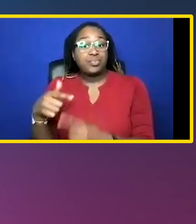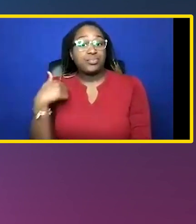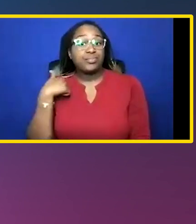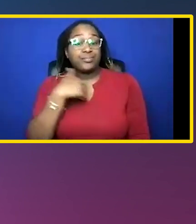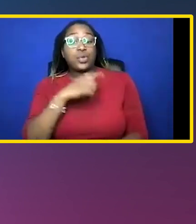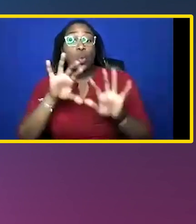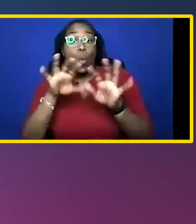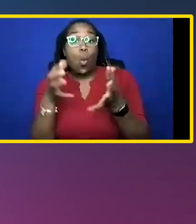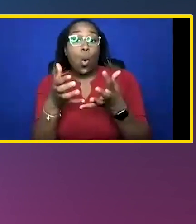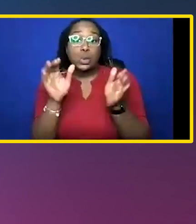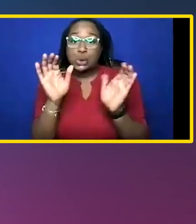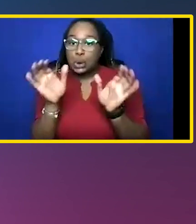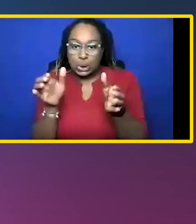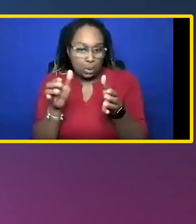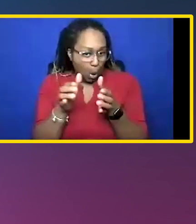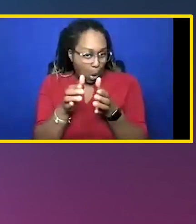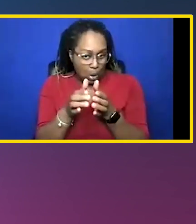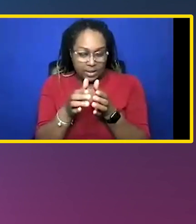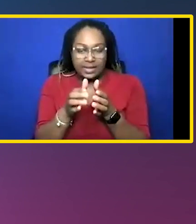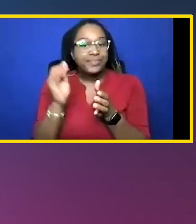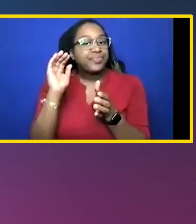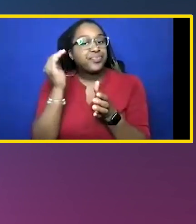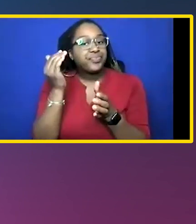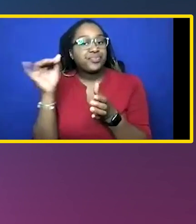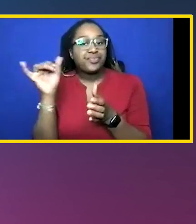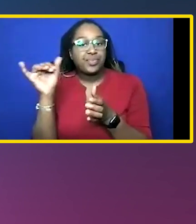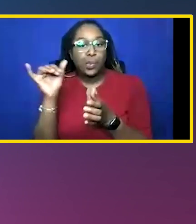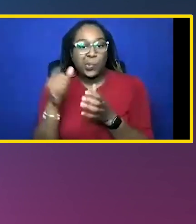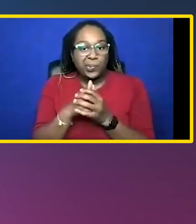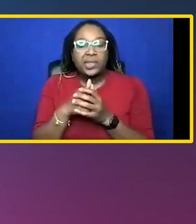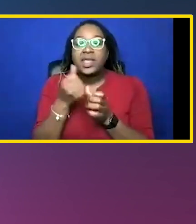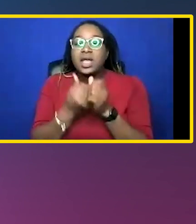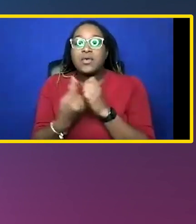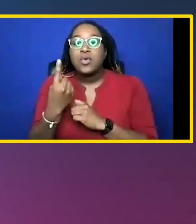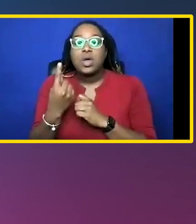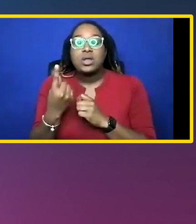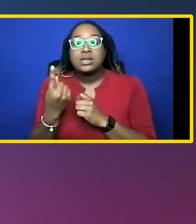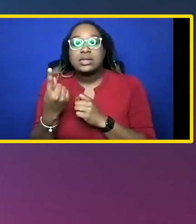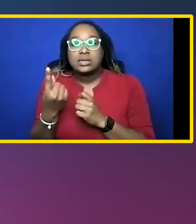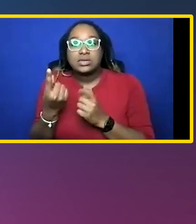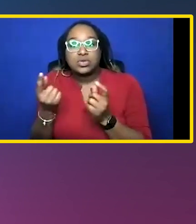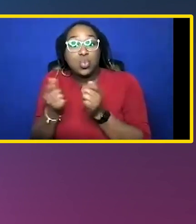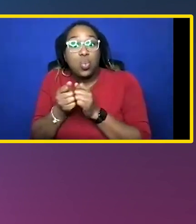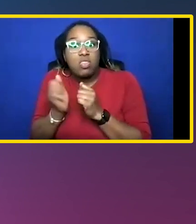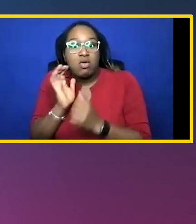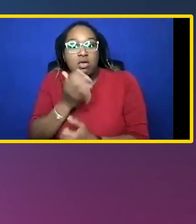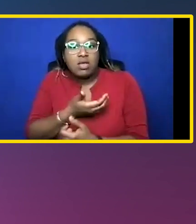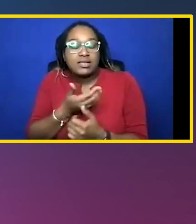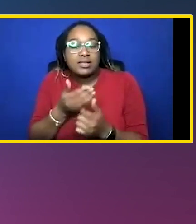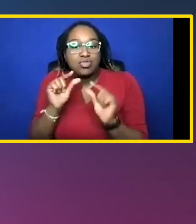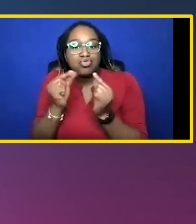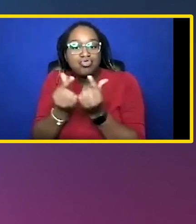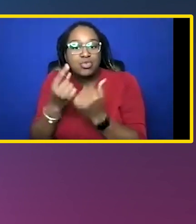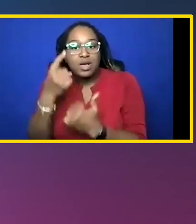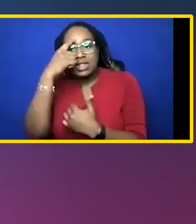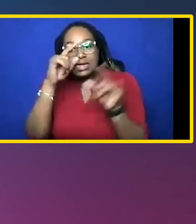when the world is so small, it seems like everybody is within us and everybody has this groupthink same